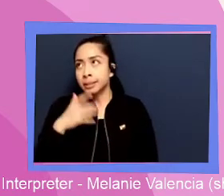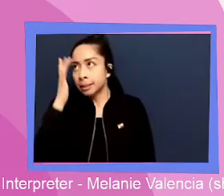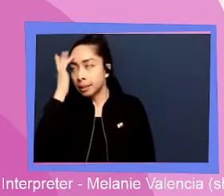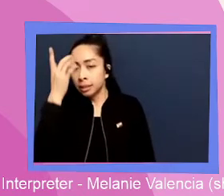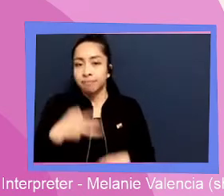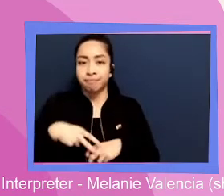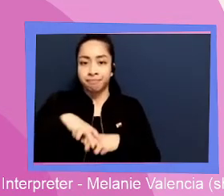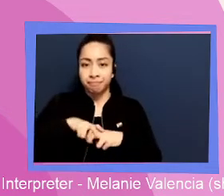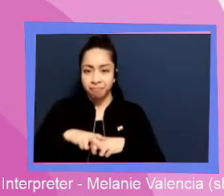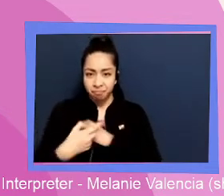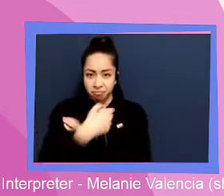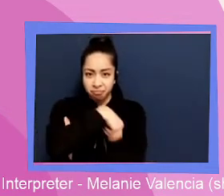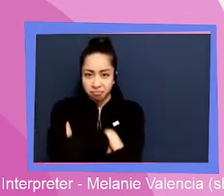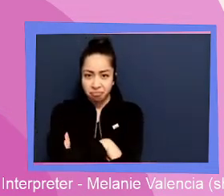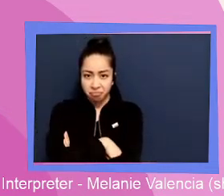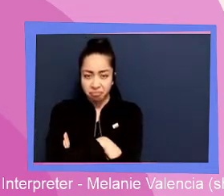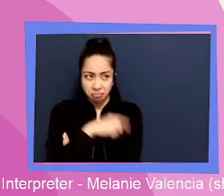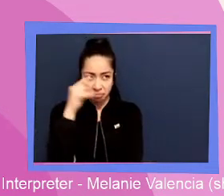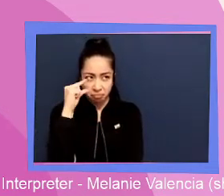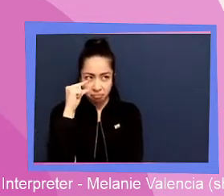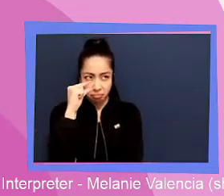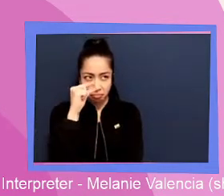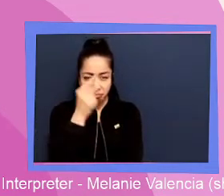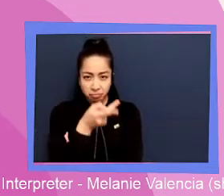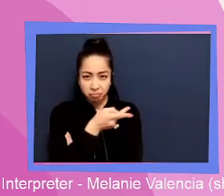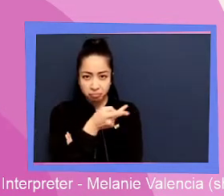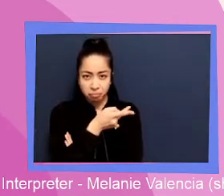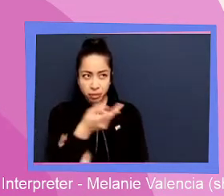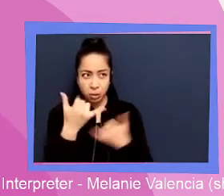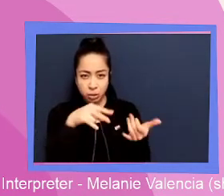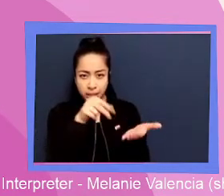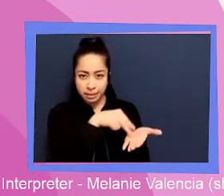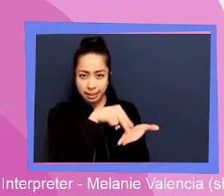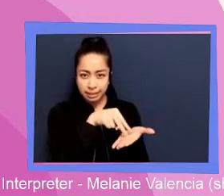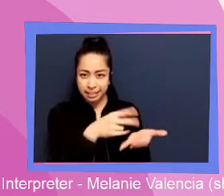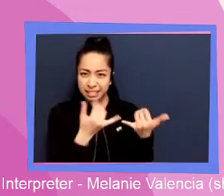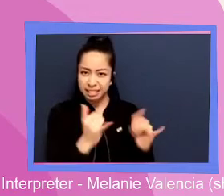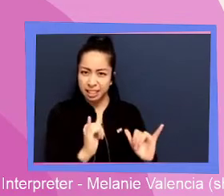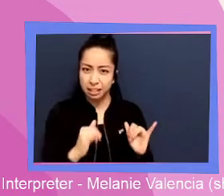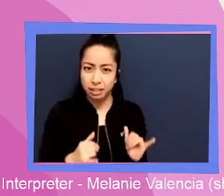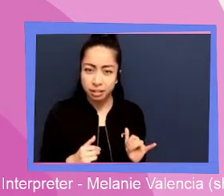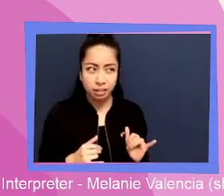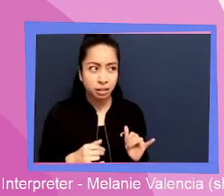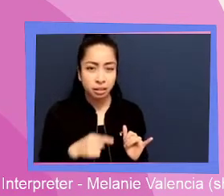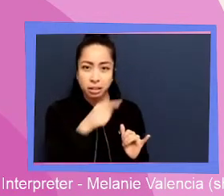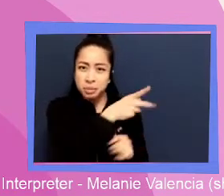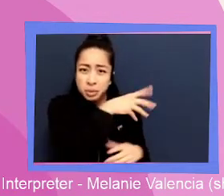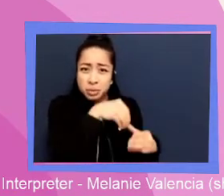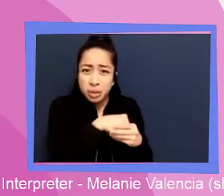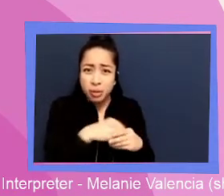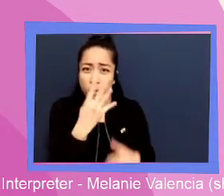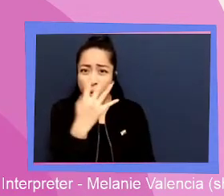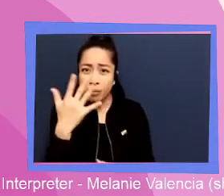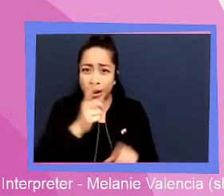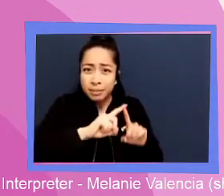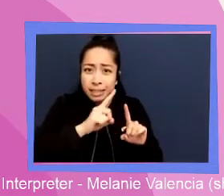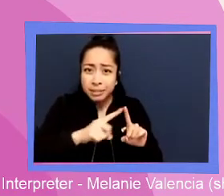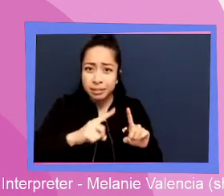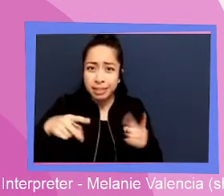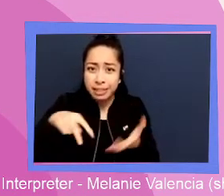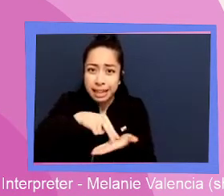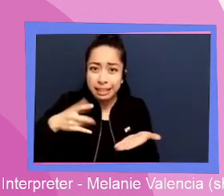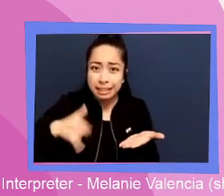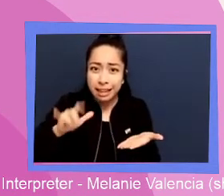arms, and glared as hard as I could at Priam and Vicky, who were somehow incorporating at least four or five different dance styles into a number